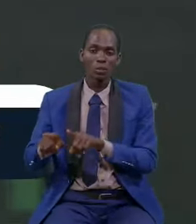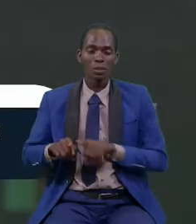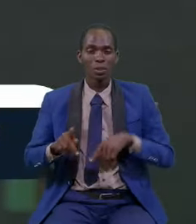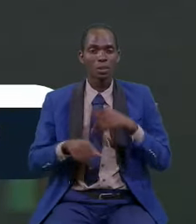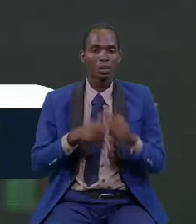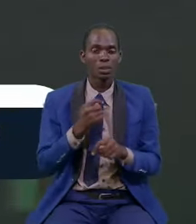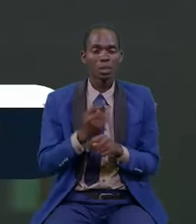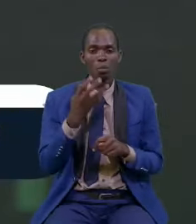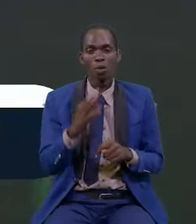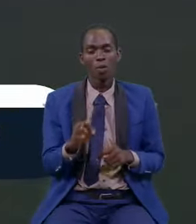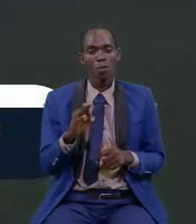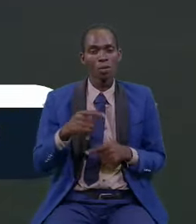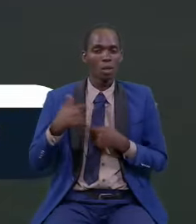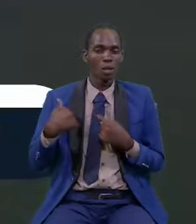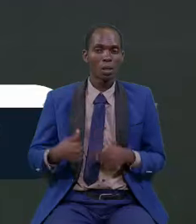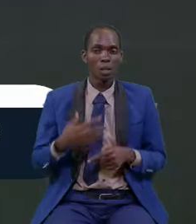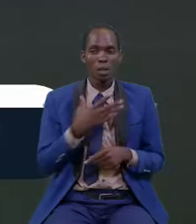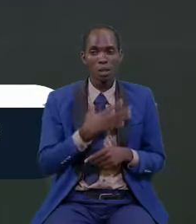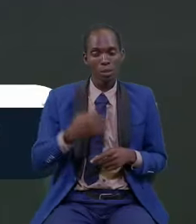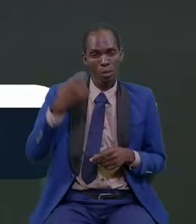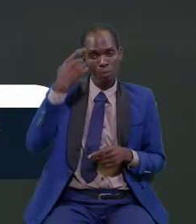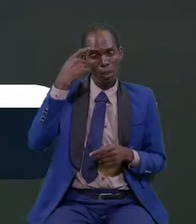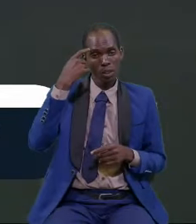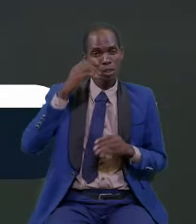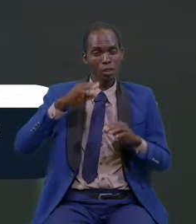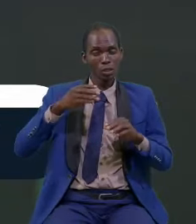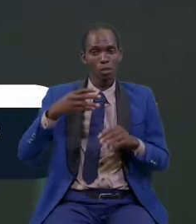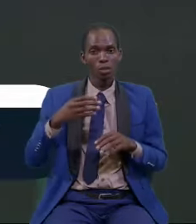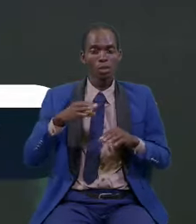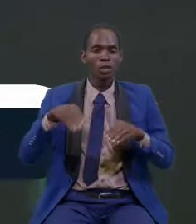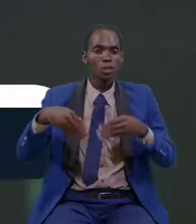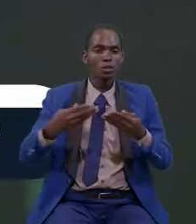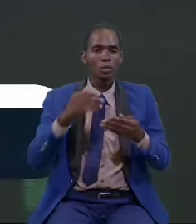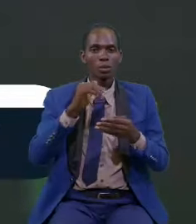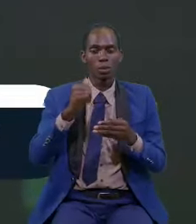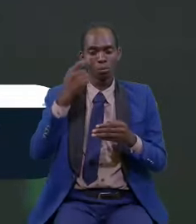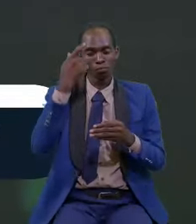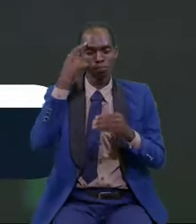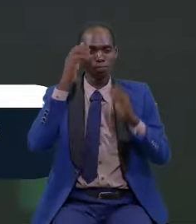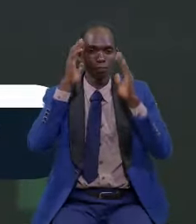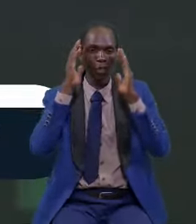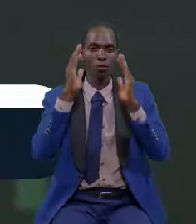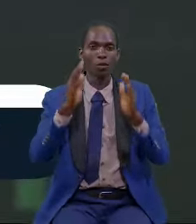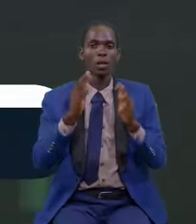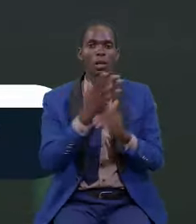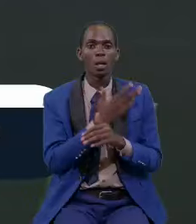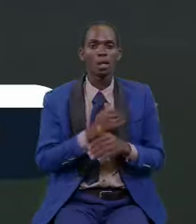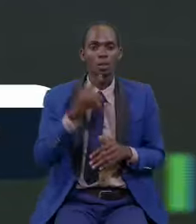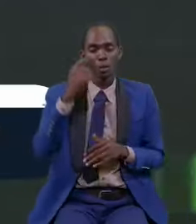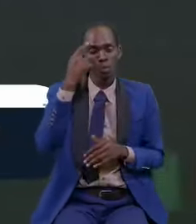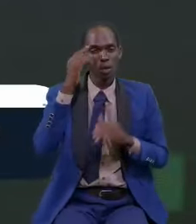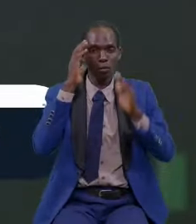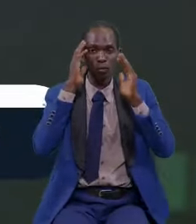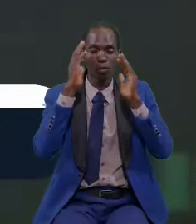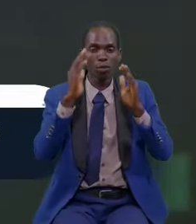you have gives you a mindset. And your mindset determines